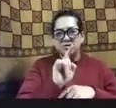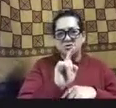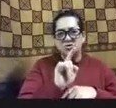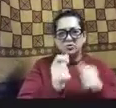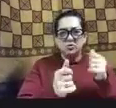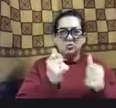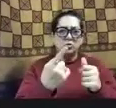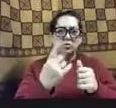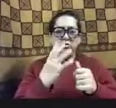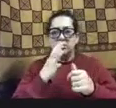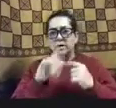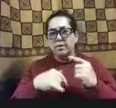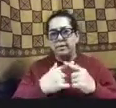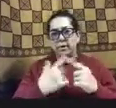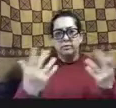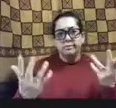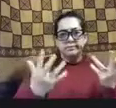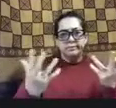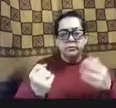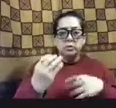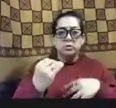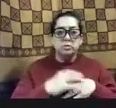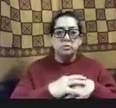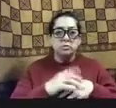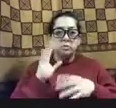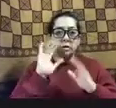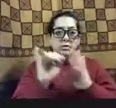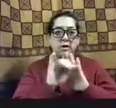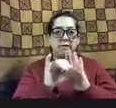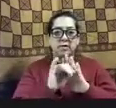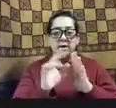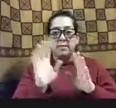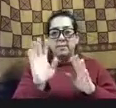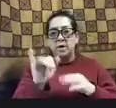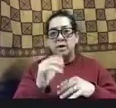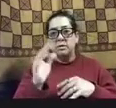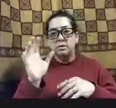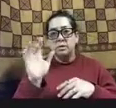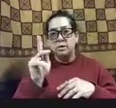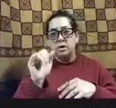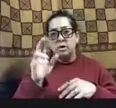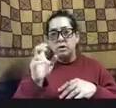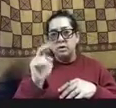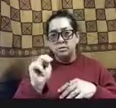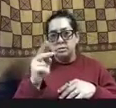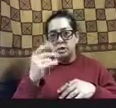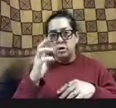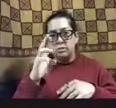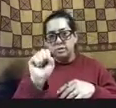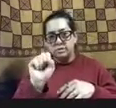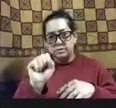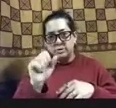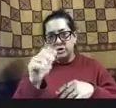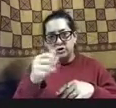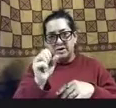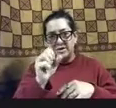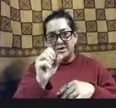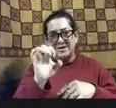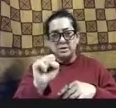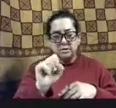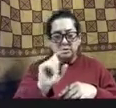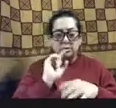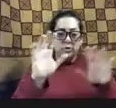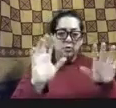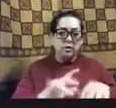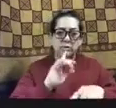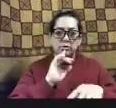one they're referring to. So if you could identify it by Karen's, Hilary's, or Jess's, that would be great, and I'll be